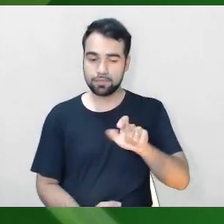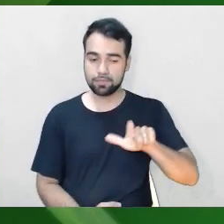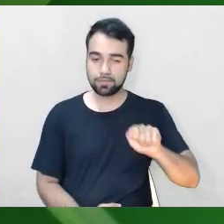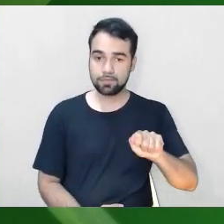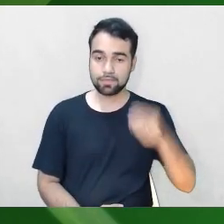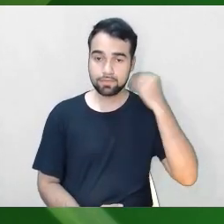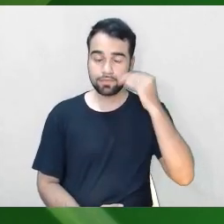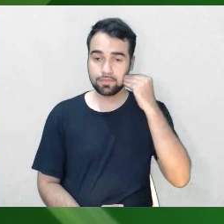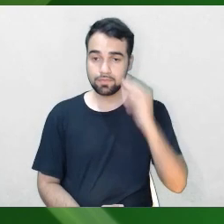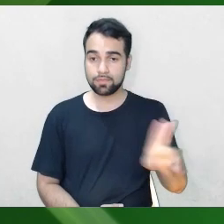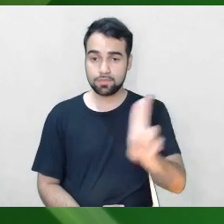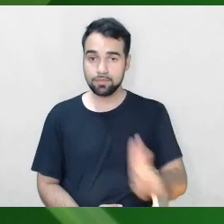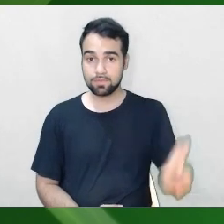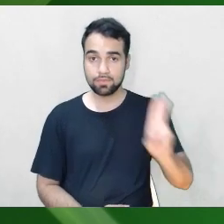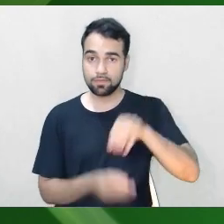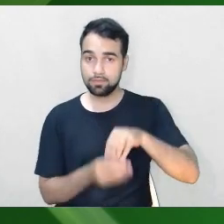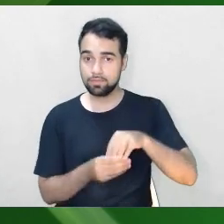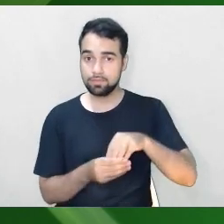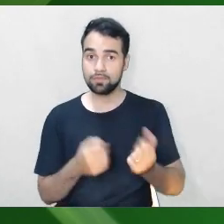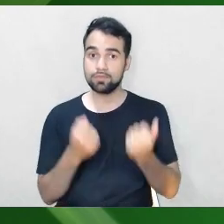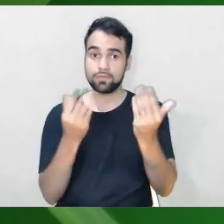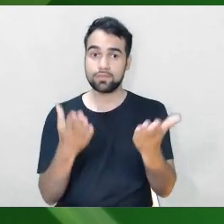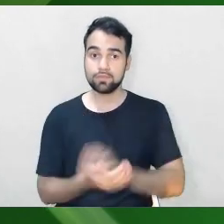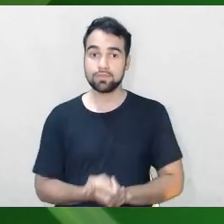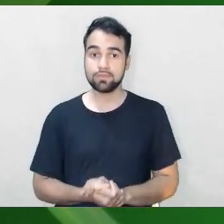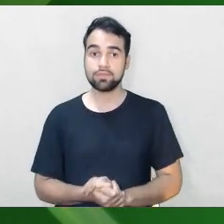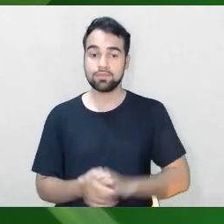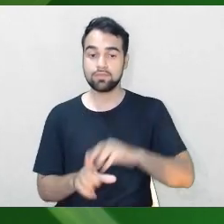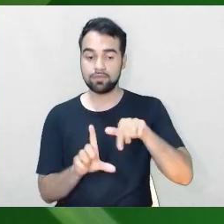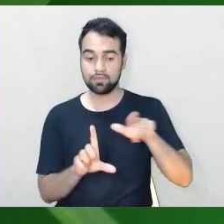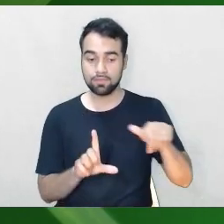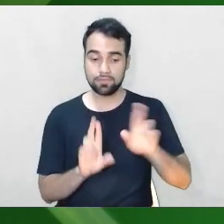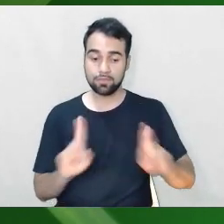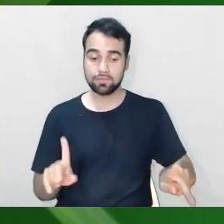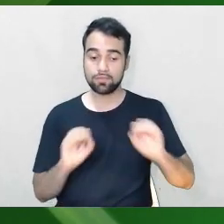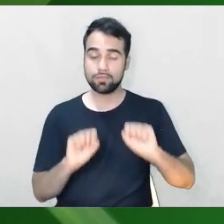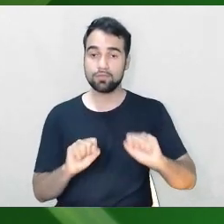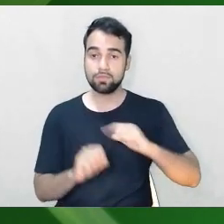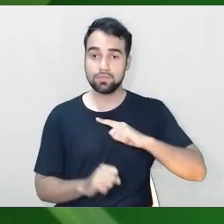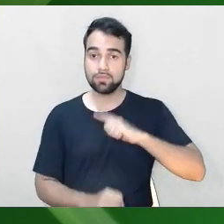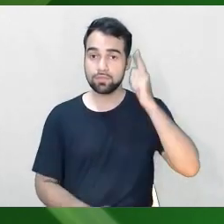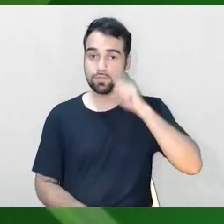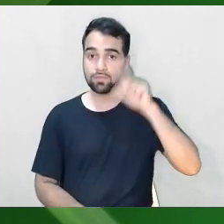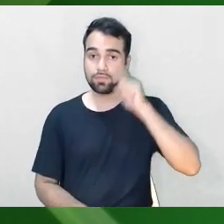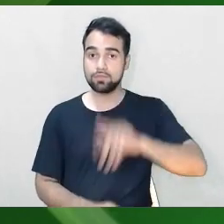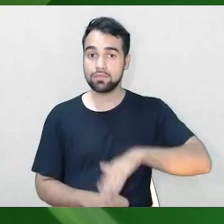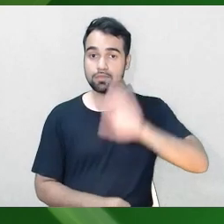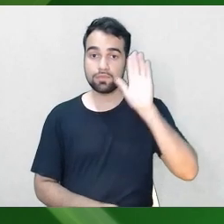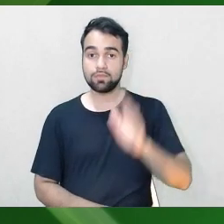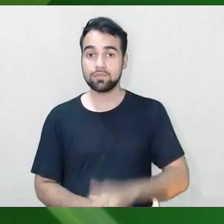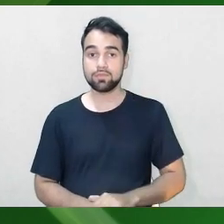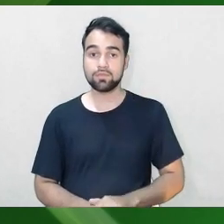we look at the experience of the internal user, external user, differentiated metrics that may have